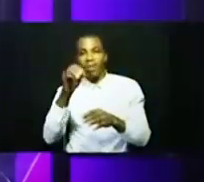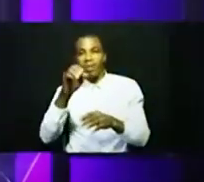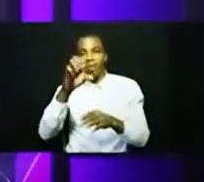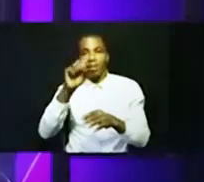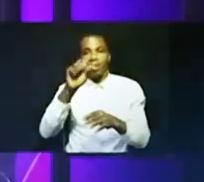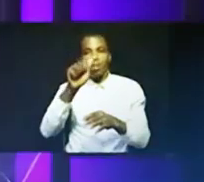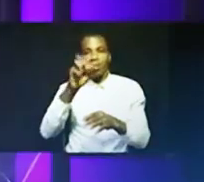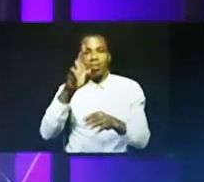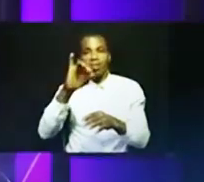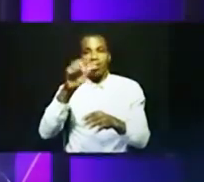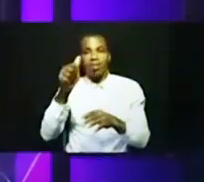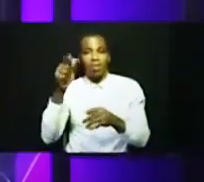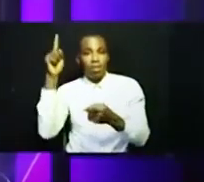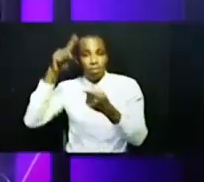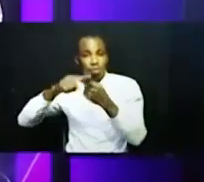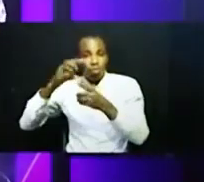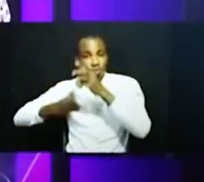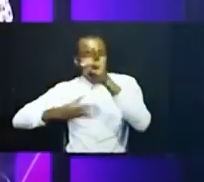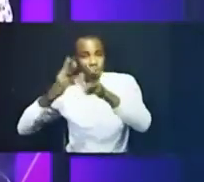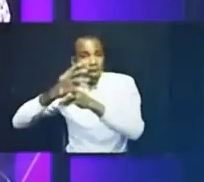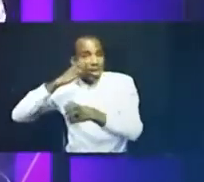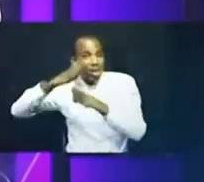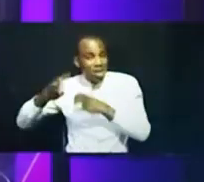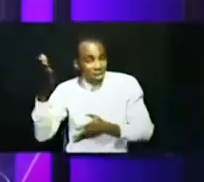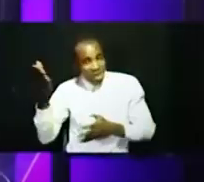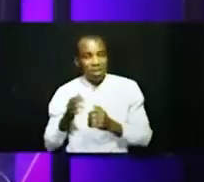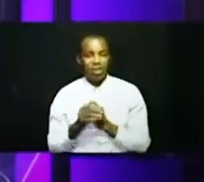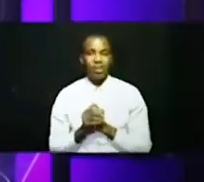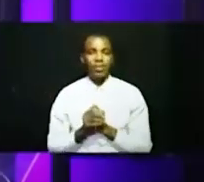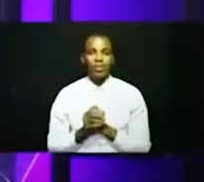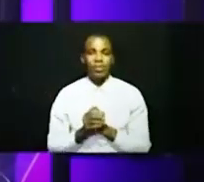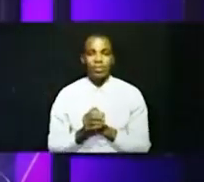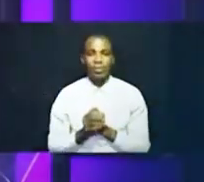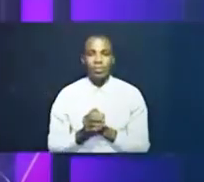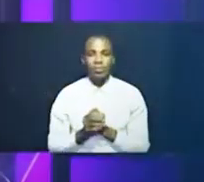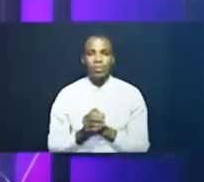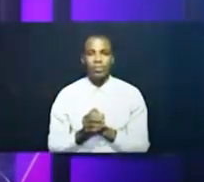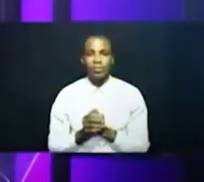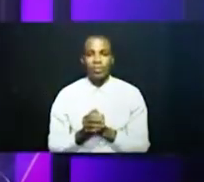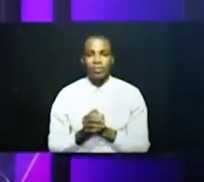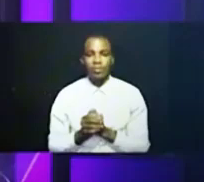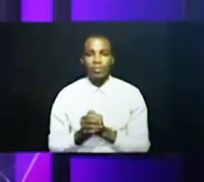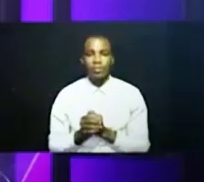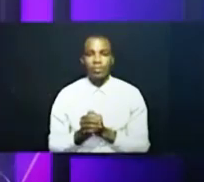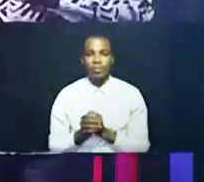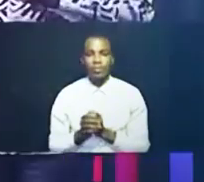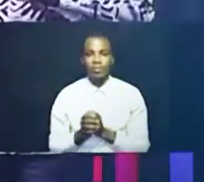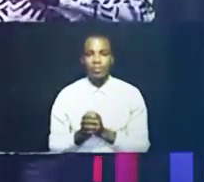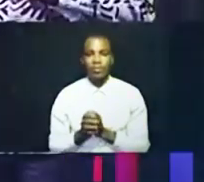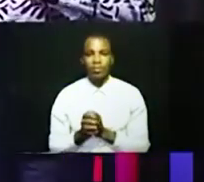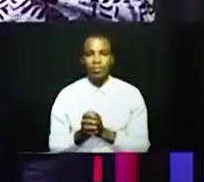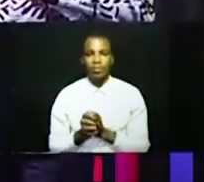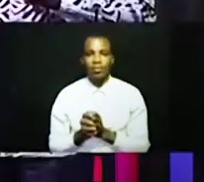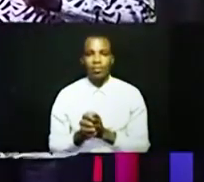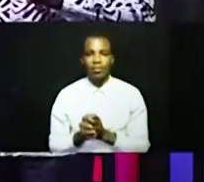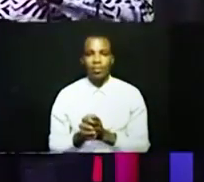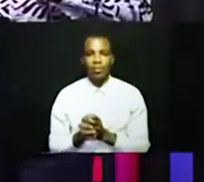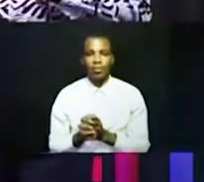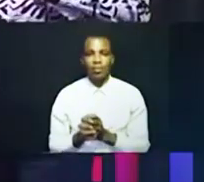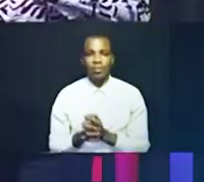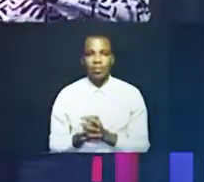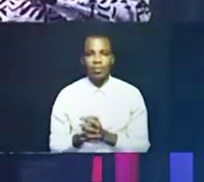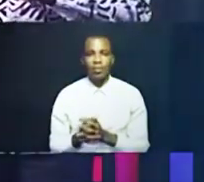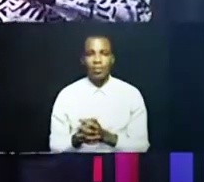the ends of the earth. Nemom se mkonkro no nya ba mo so a mu benya ho den na moye madanse